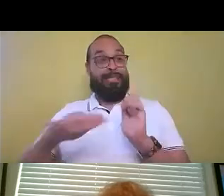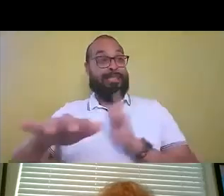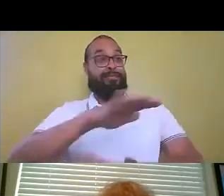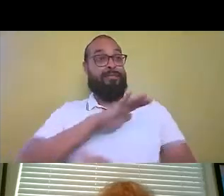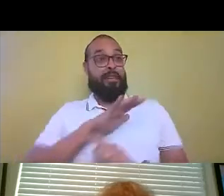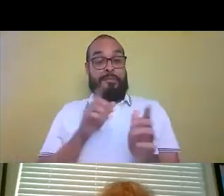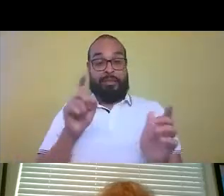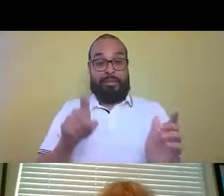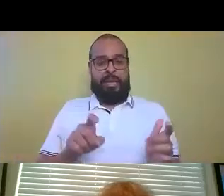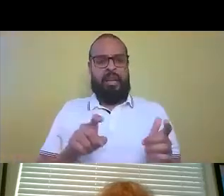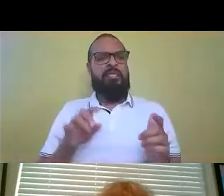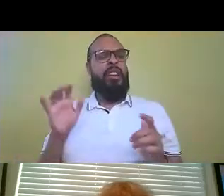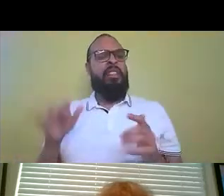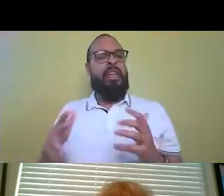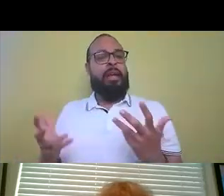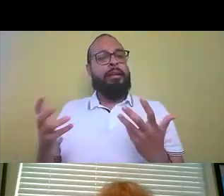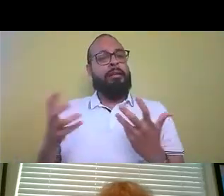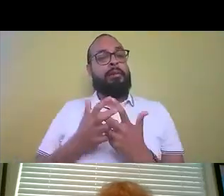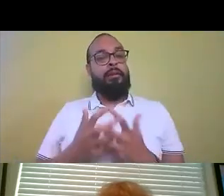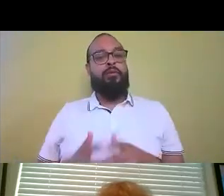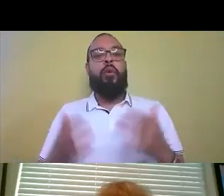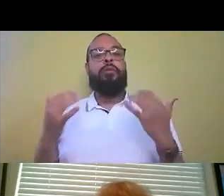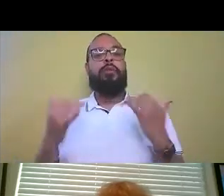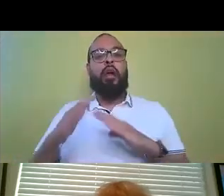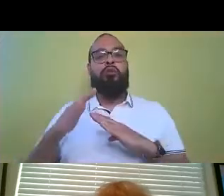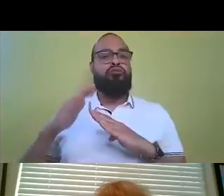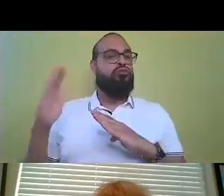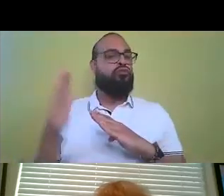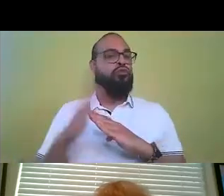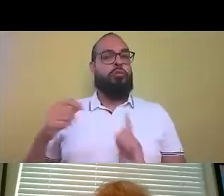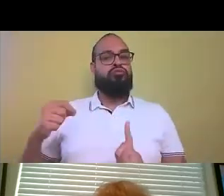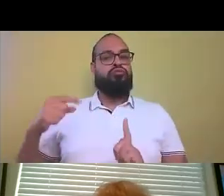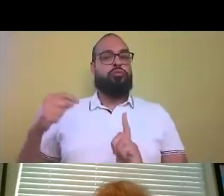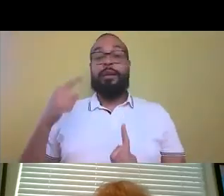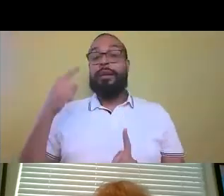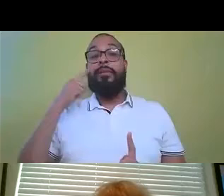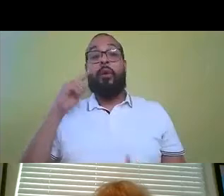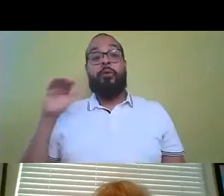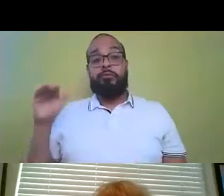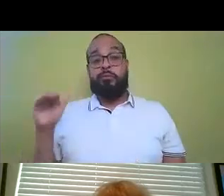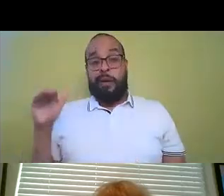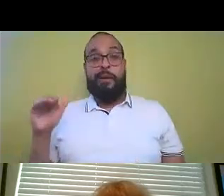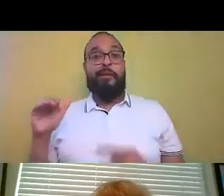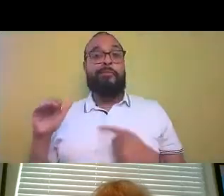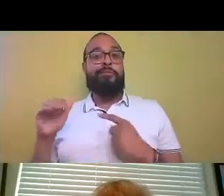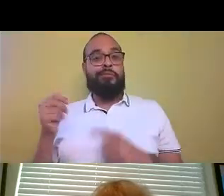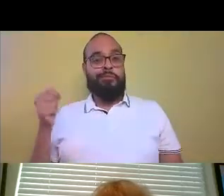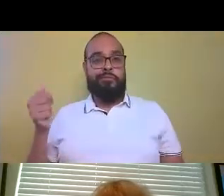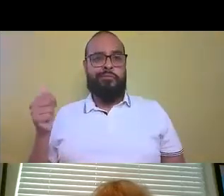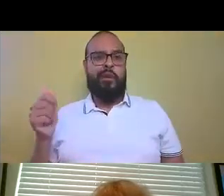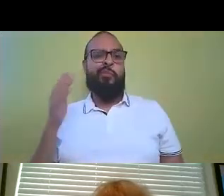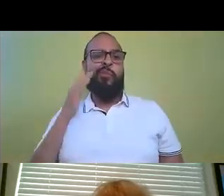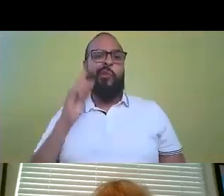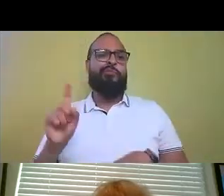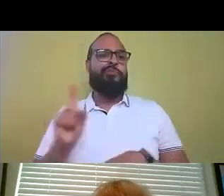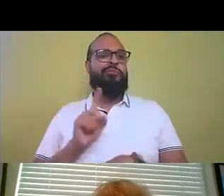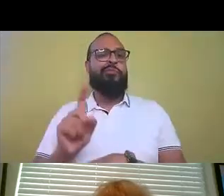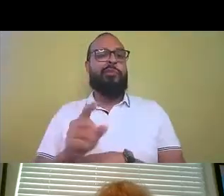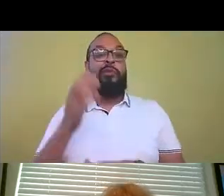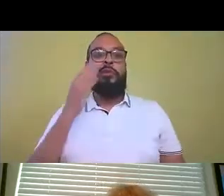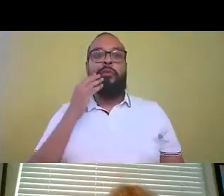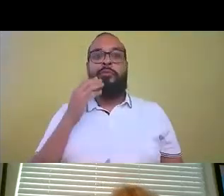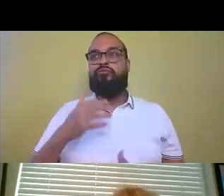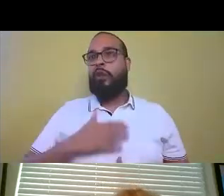So we're thinking about an optimal arousal for a child to be able to navigate an amusement park they're about to